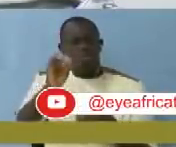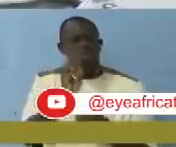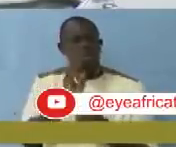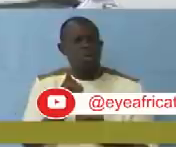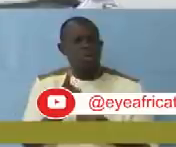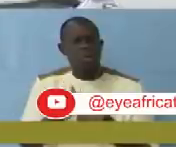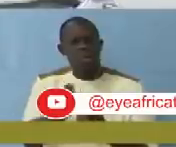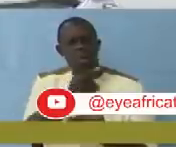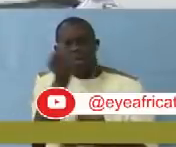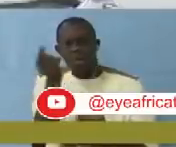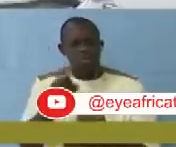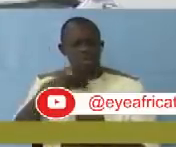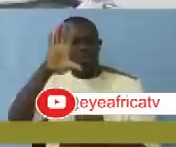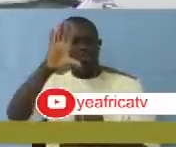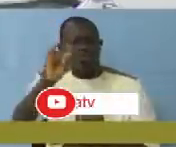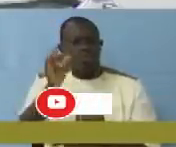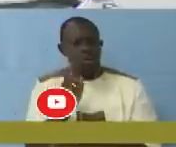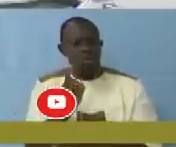do?